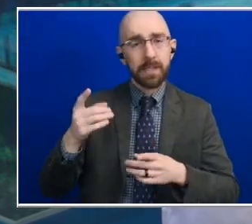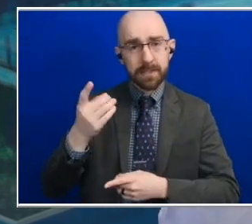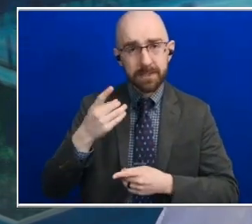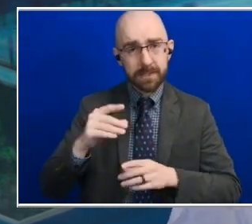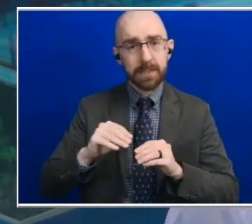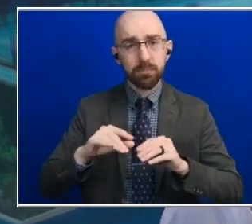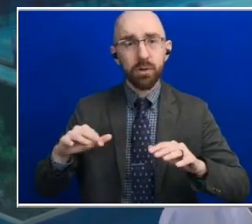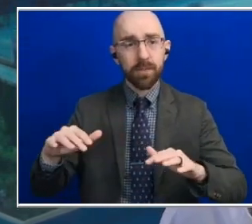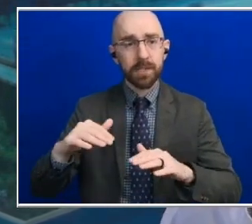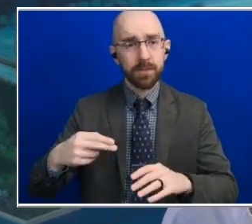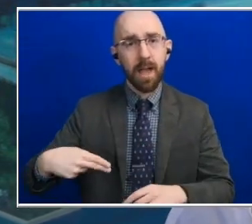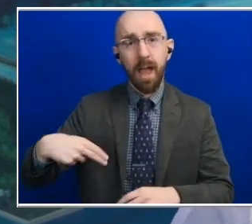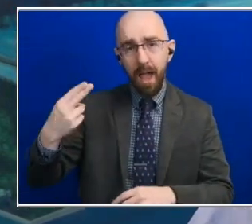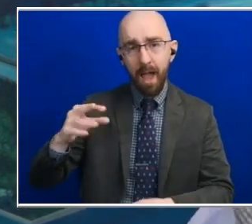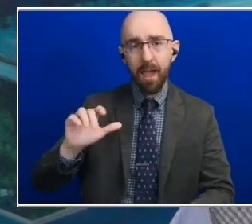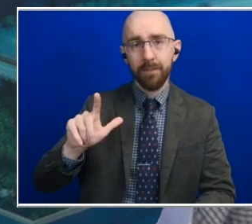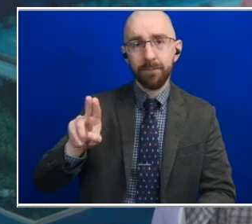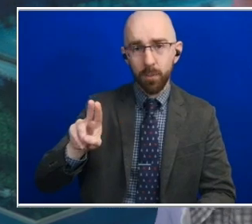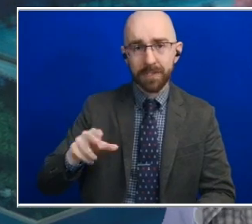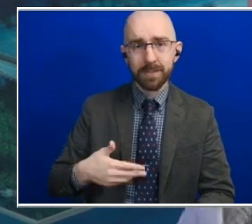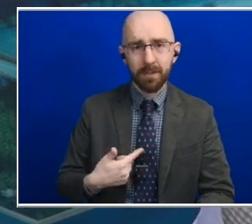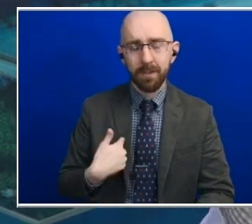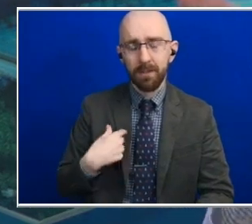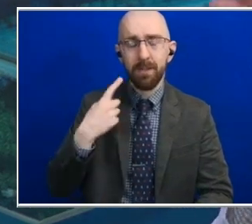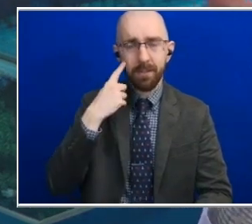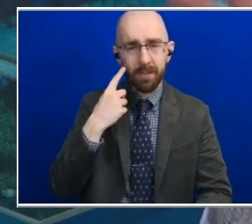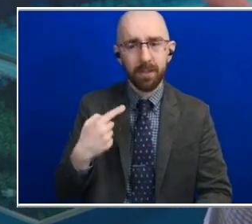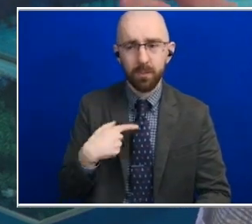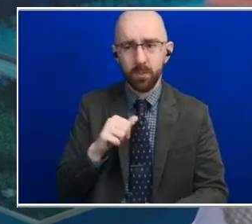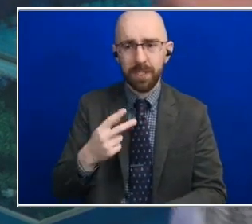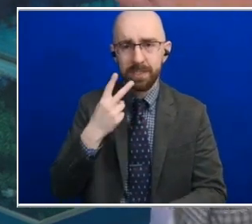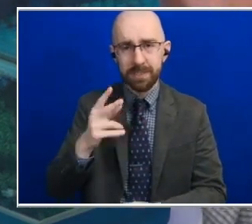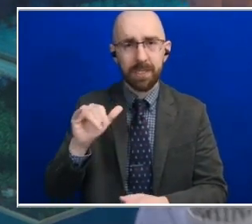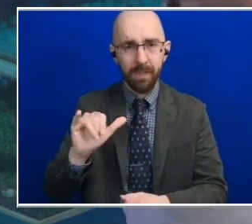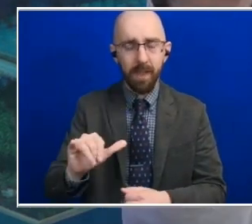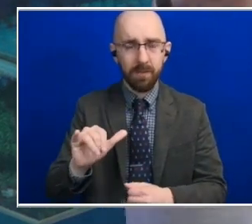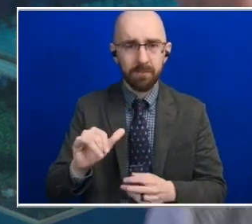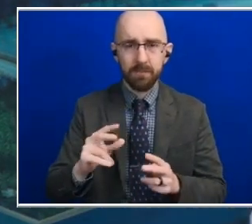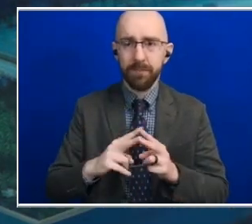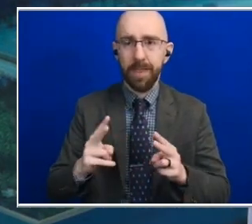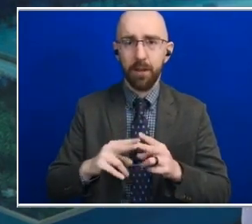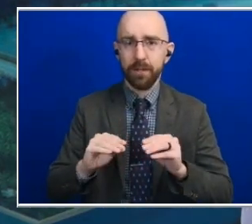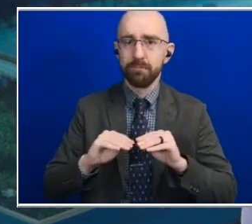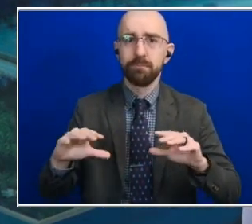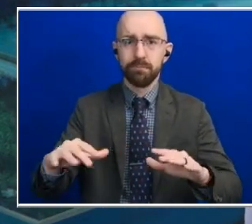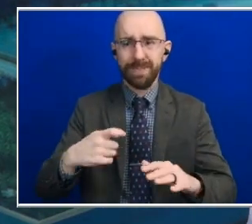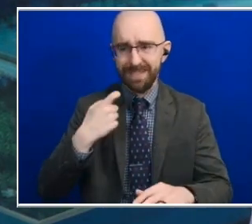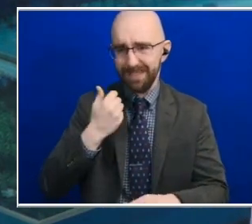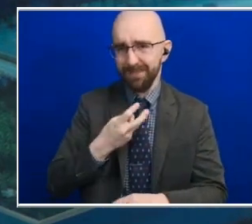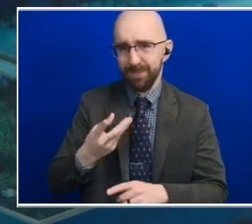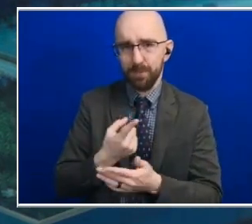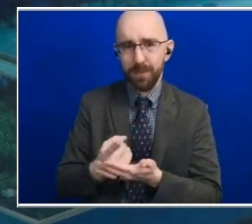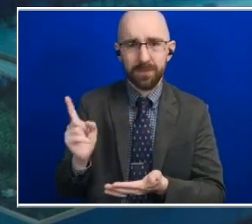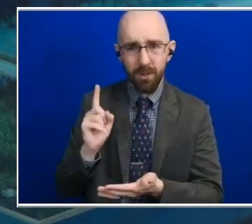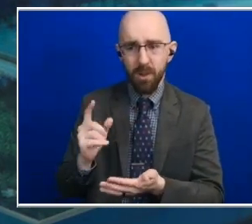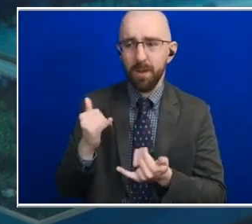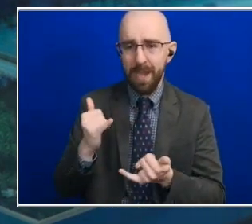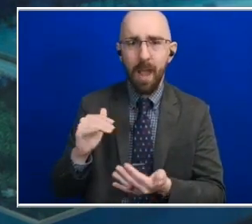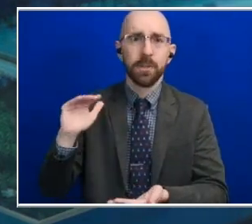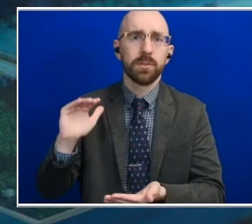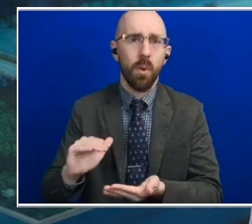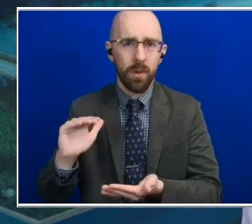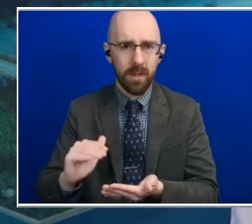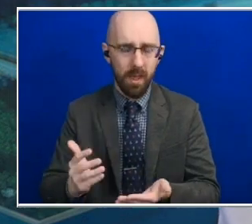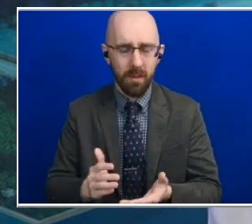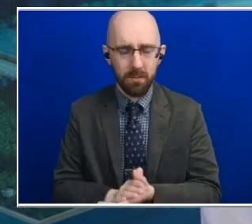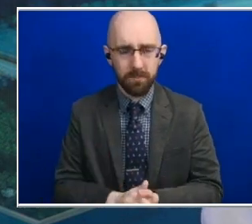influenza, and I think you can see that still was very prevalent even a few weeks ago. It's beginning to slow down now, fortunately. Yeah, and I would say, is